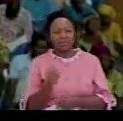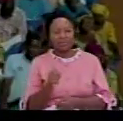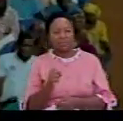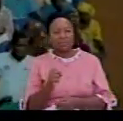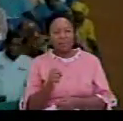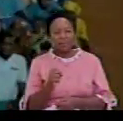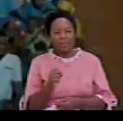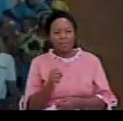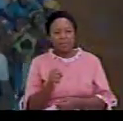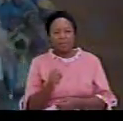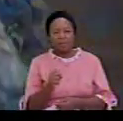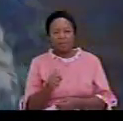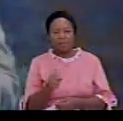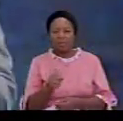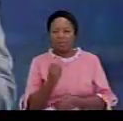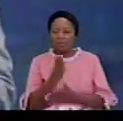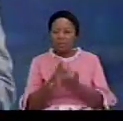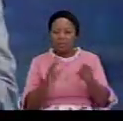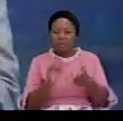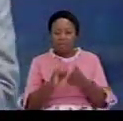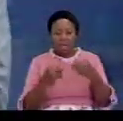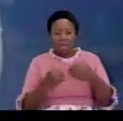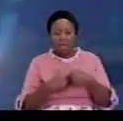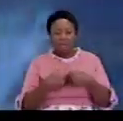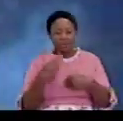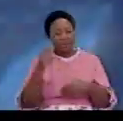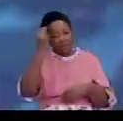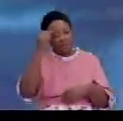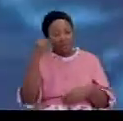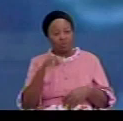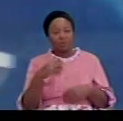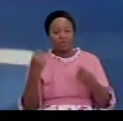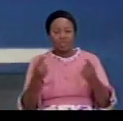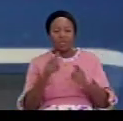A person that has the thought of sinning,